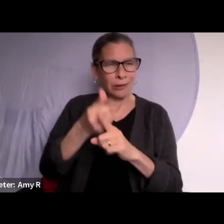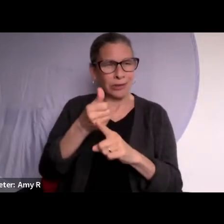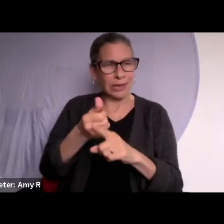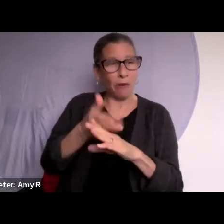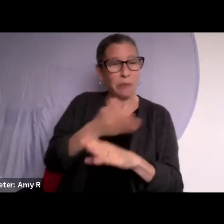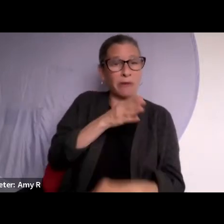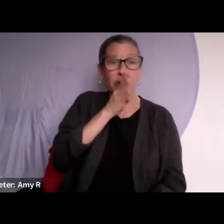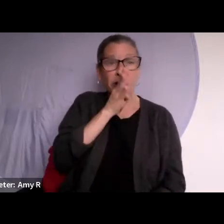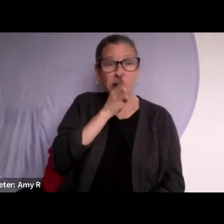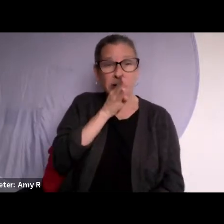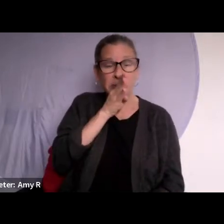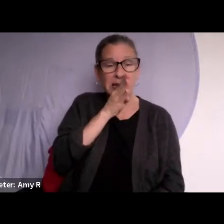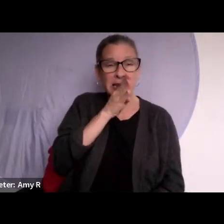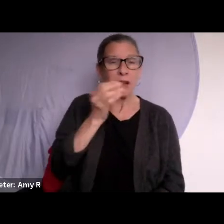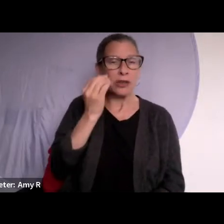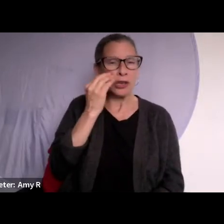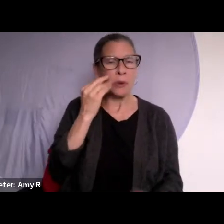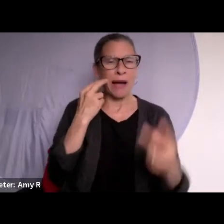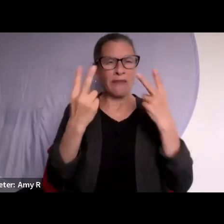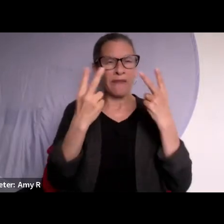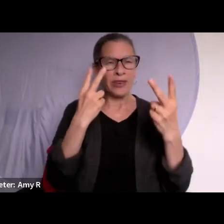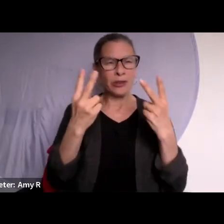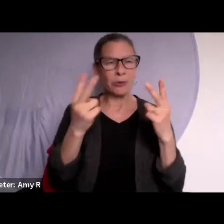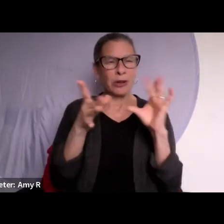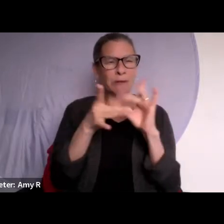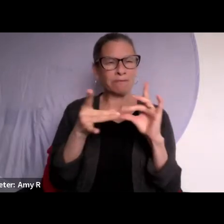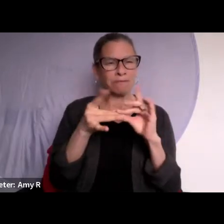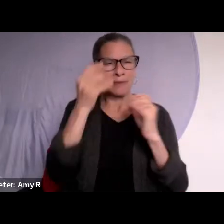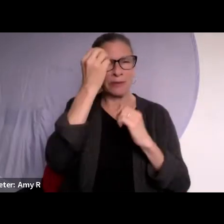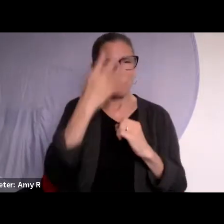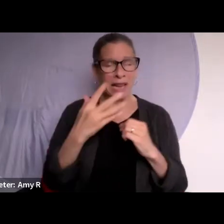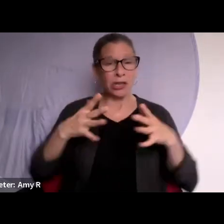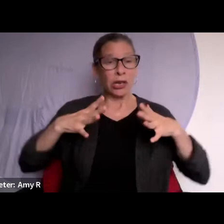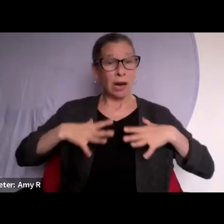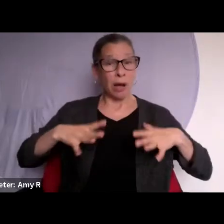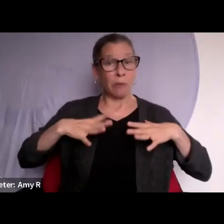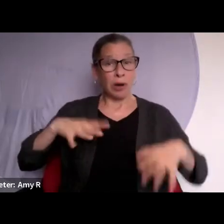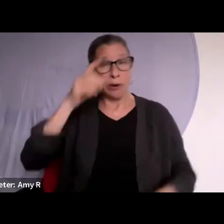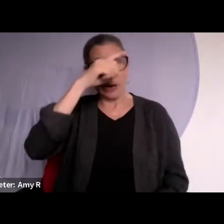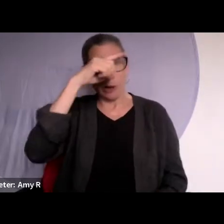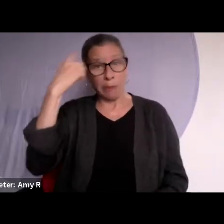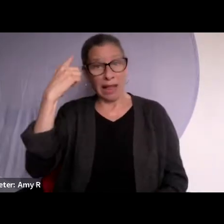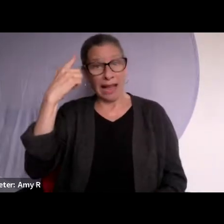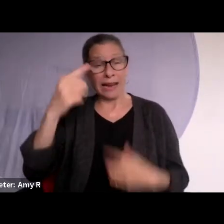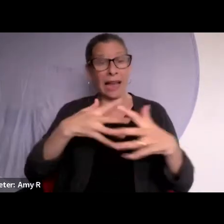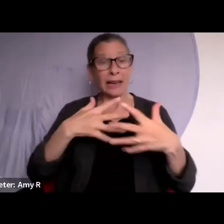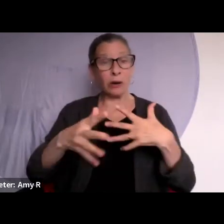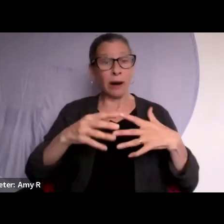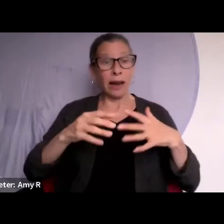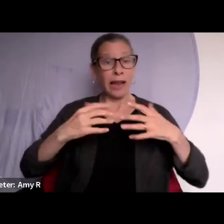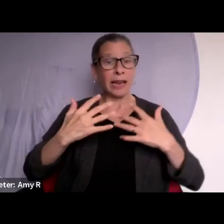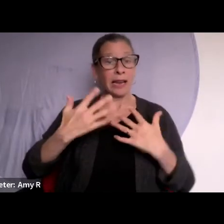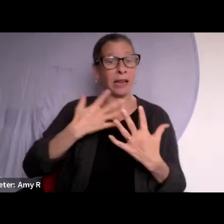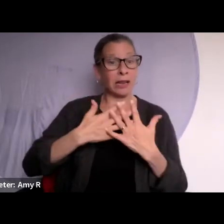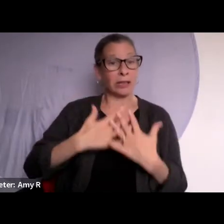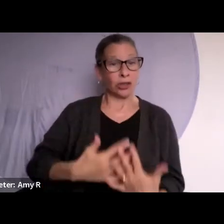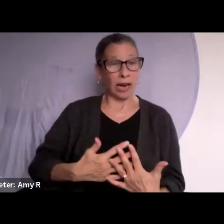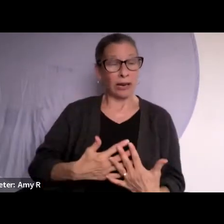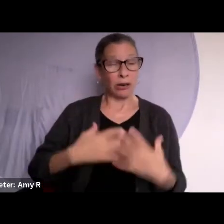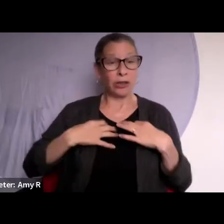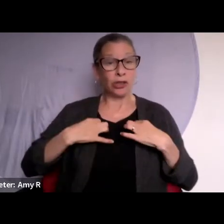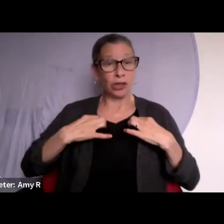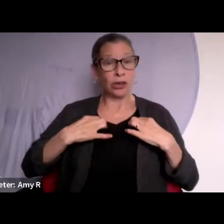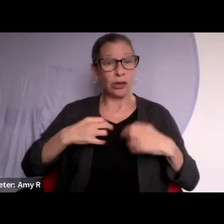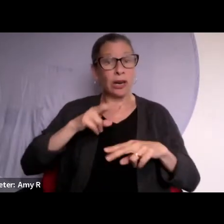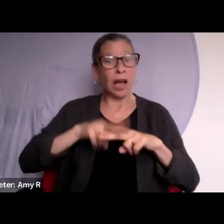so everyone has a little bit more context. I'm wearing a black and gray checkered shirt, and I'm sitting in a gray bench by